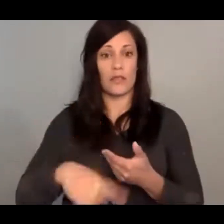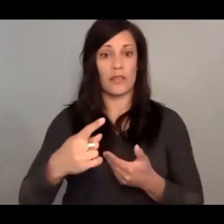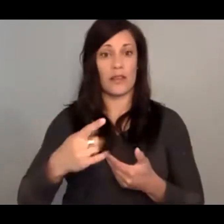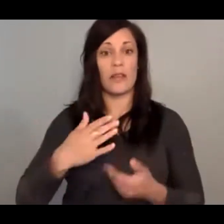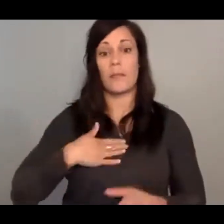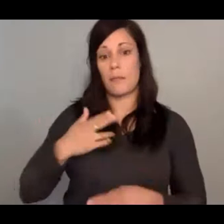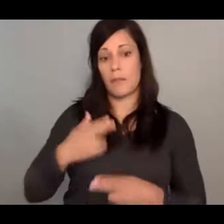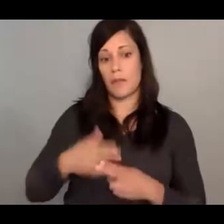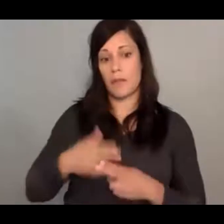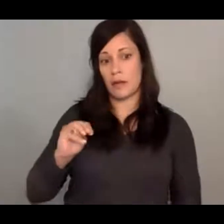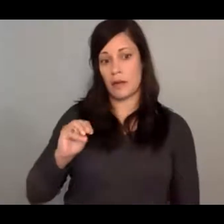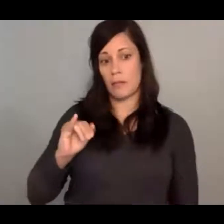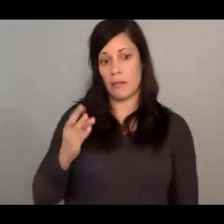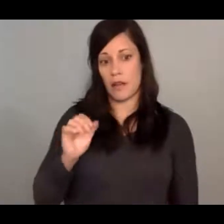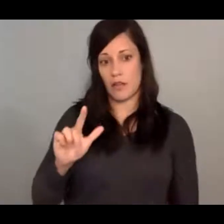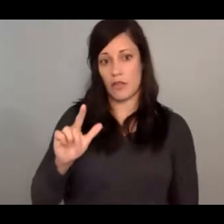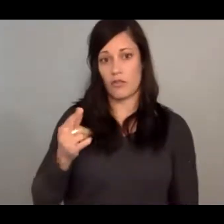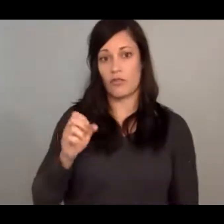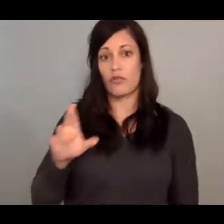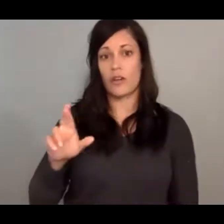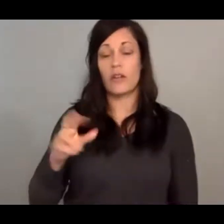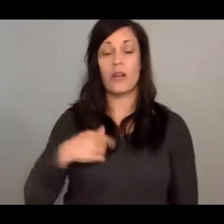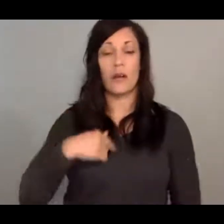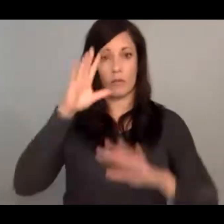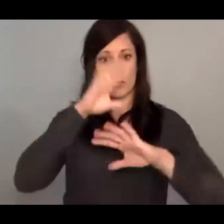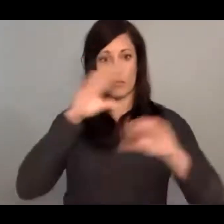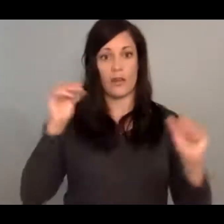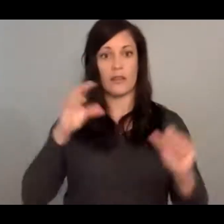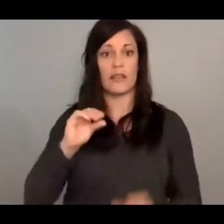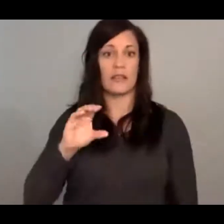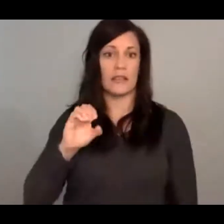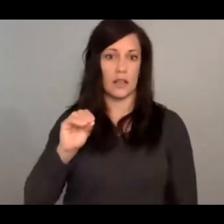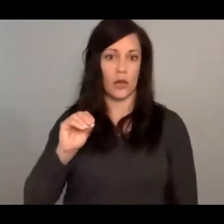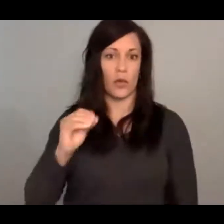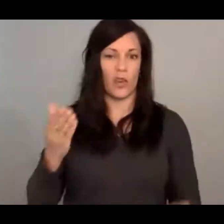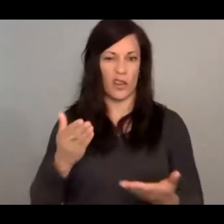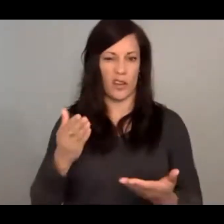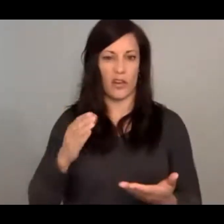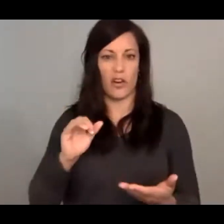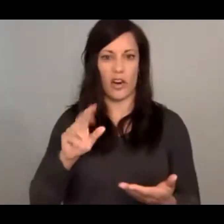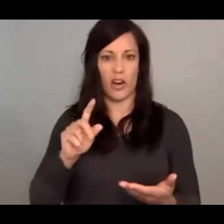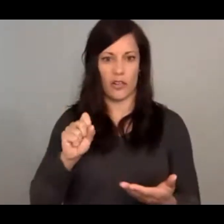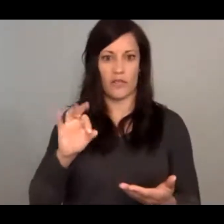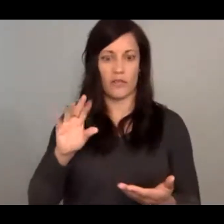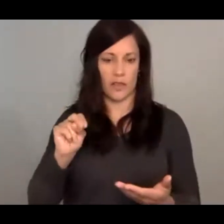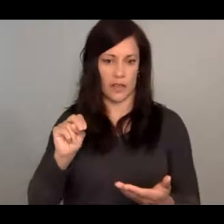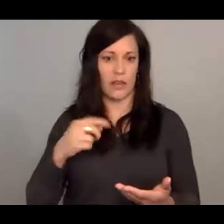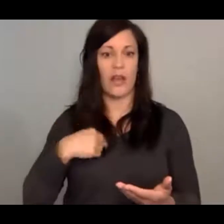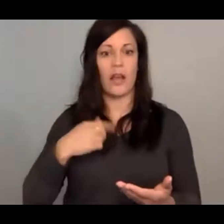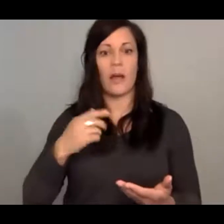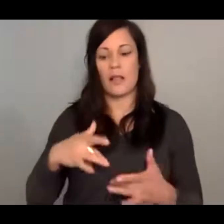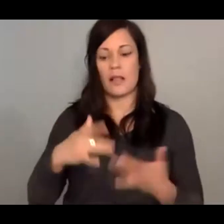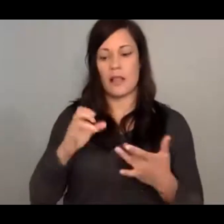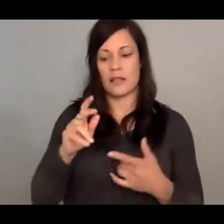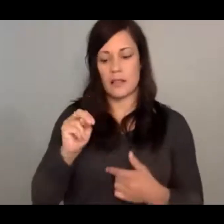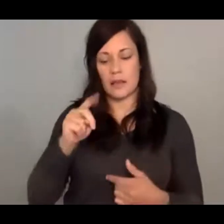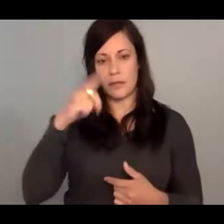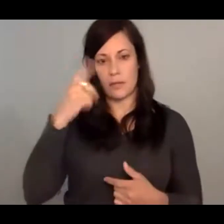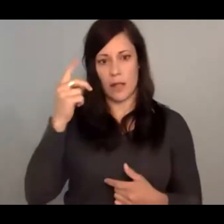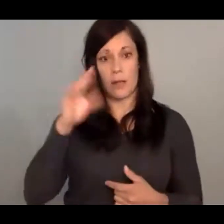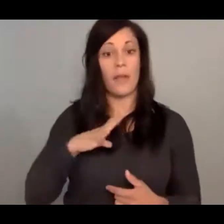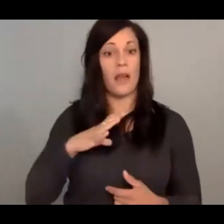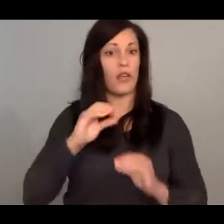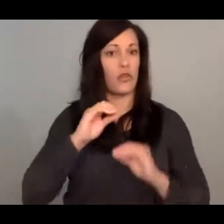name is Michael Greer, and I am the president and CEO at ArtsFund. I identify as a light-skinned black male. I have no hair,